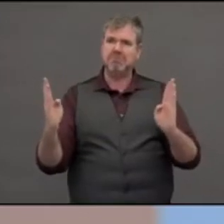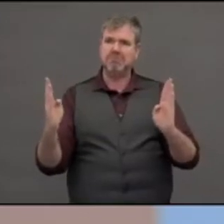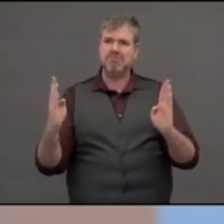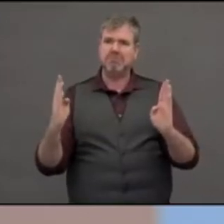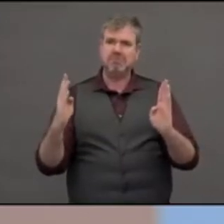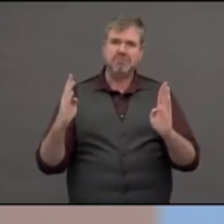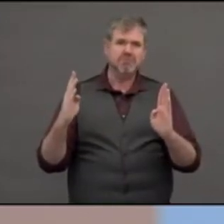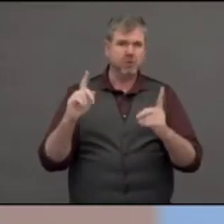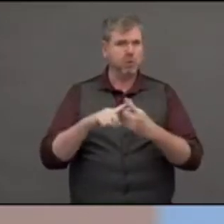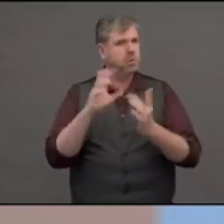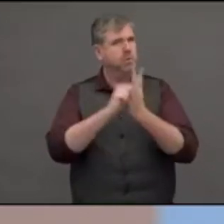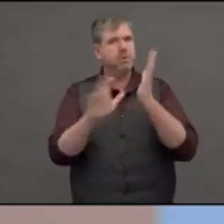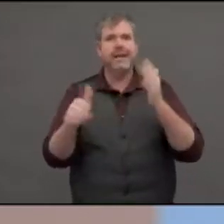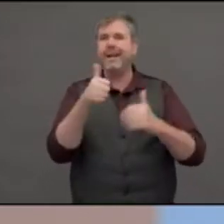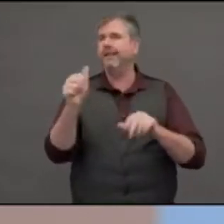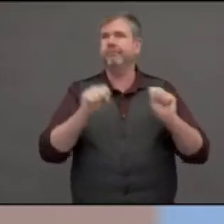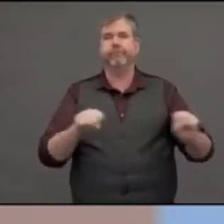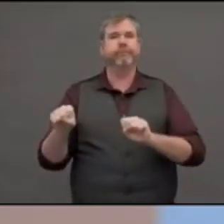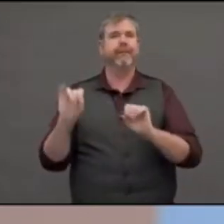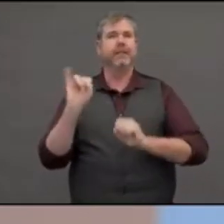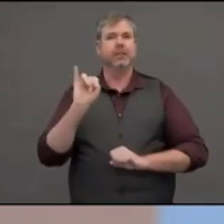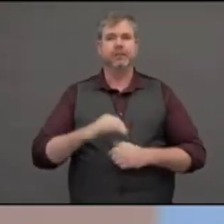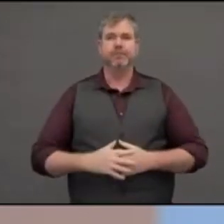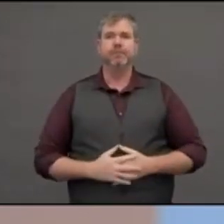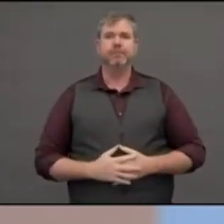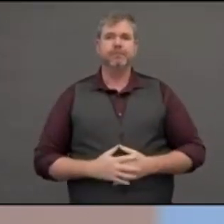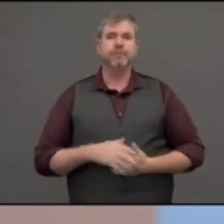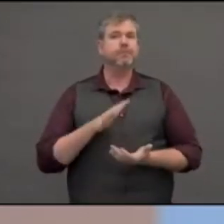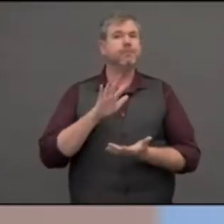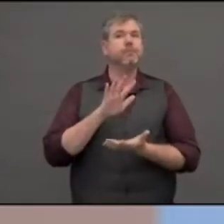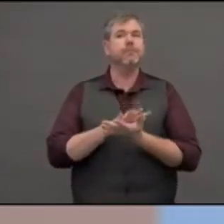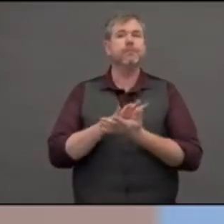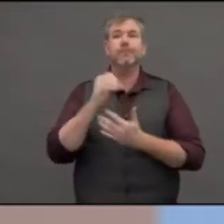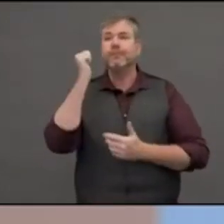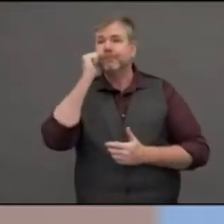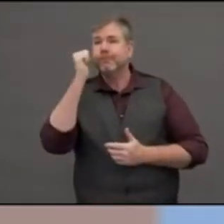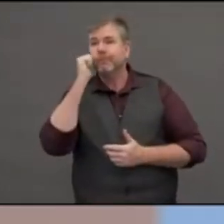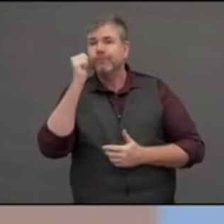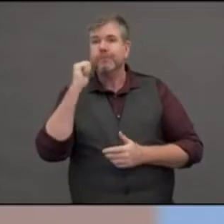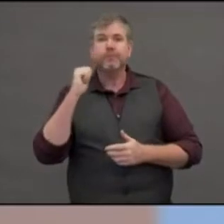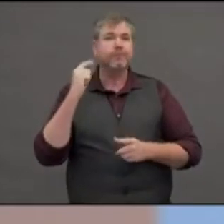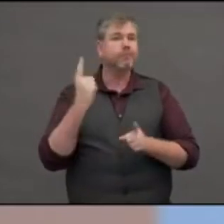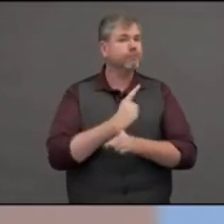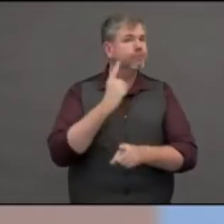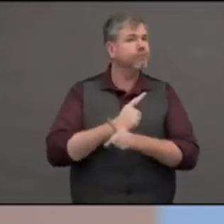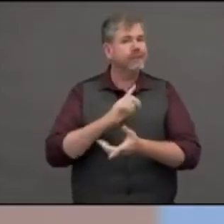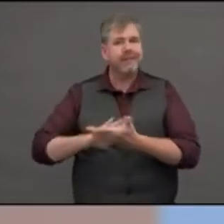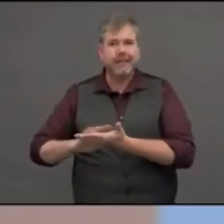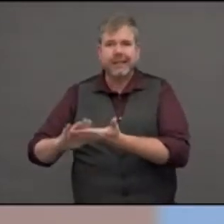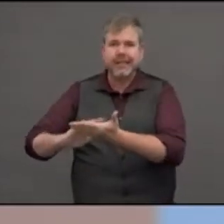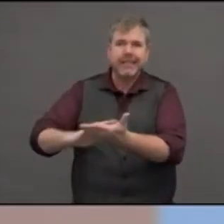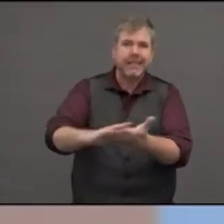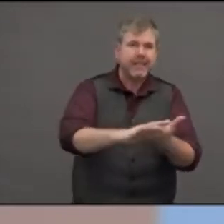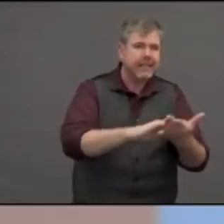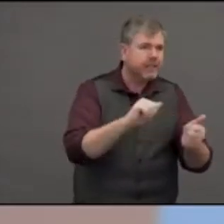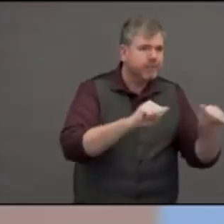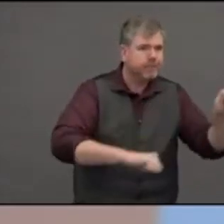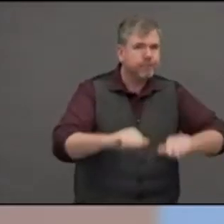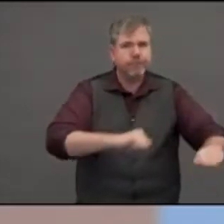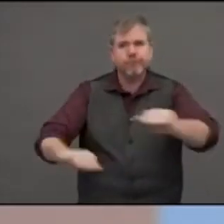going through their regular cleaning, consistent protocols to make sure that surfaces are cleaned, high-touched areas such as door handles,